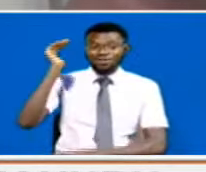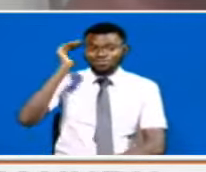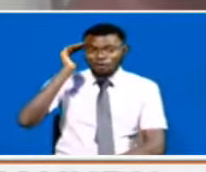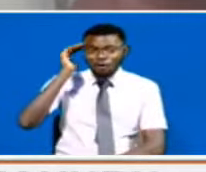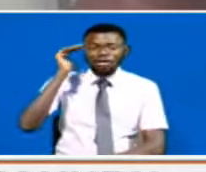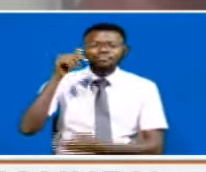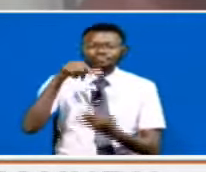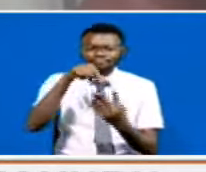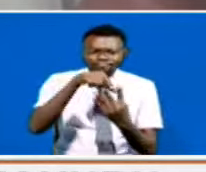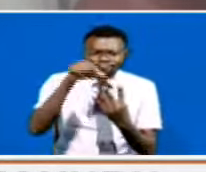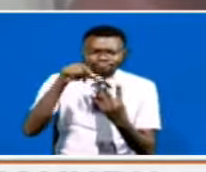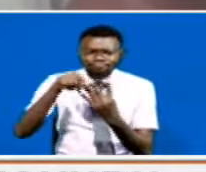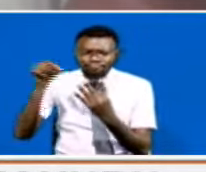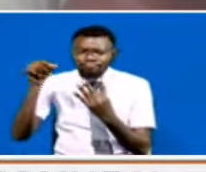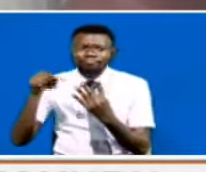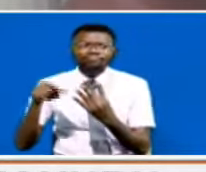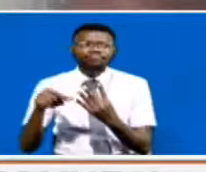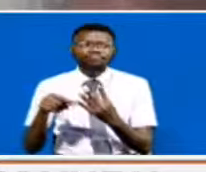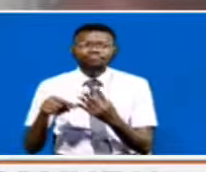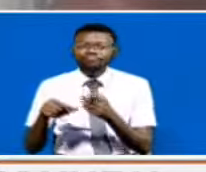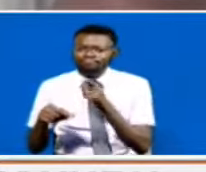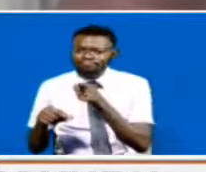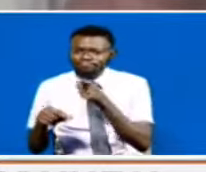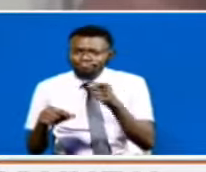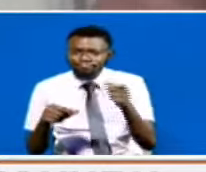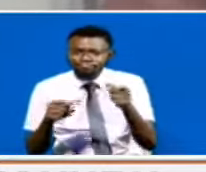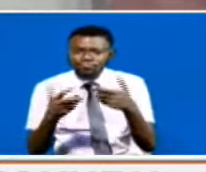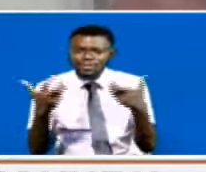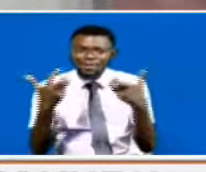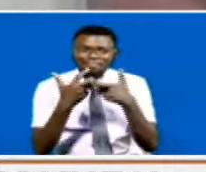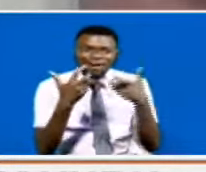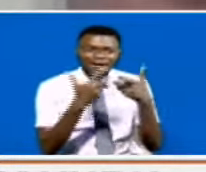kuchakua na kupea mwenzake saisi yake.